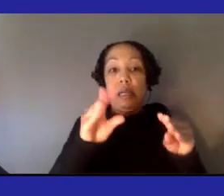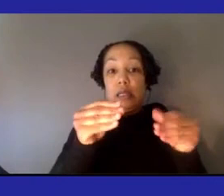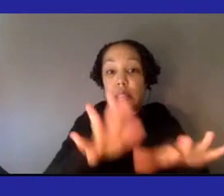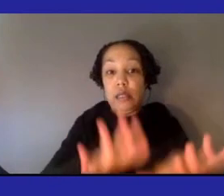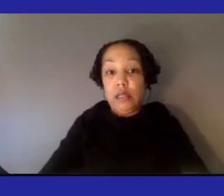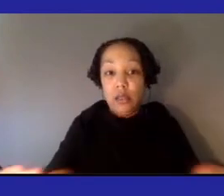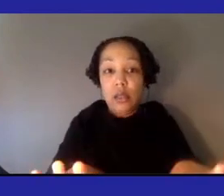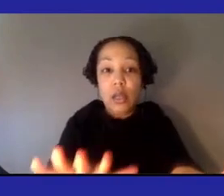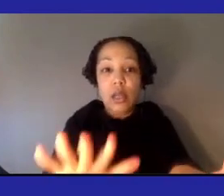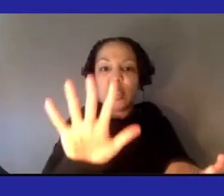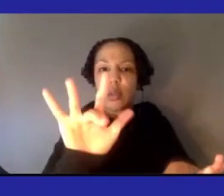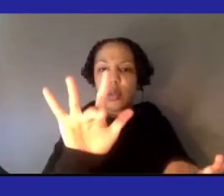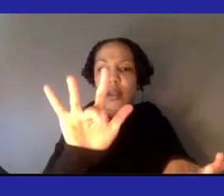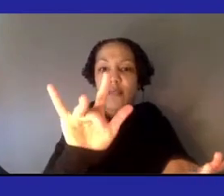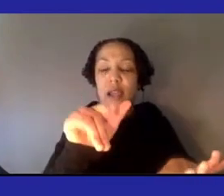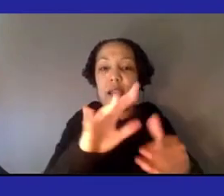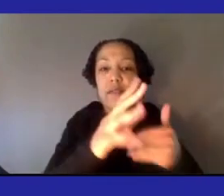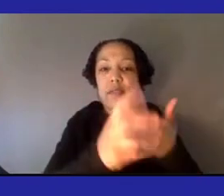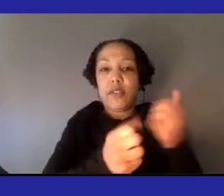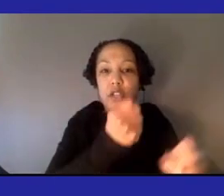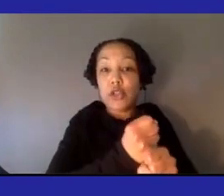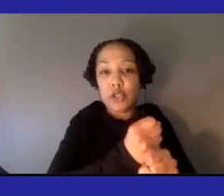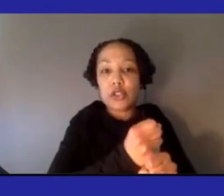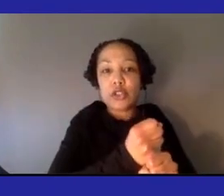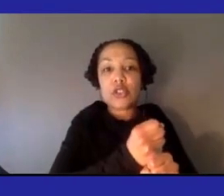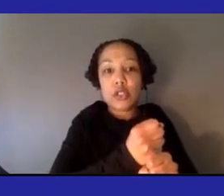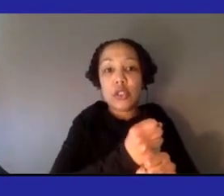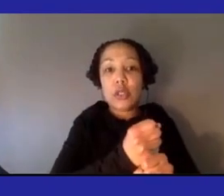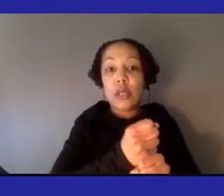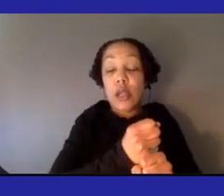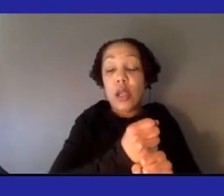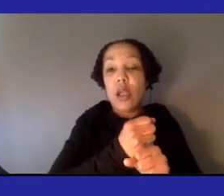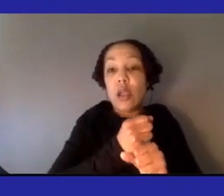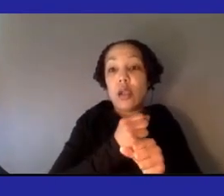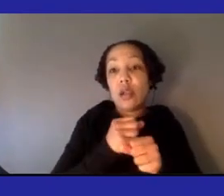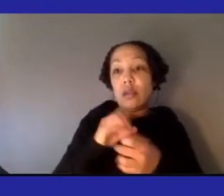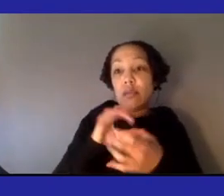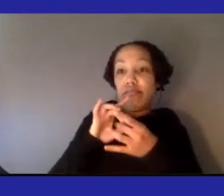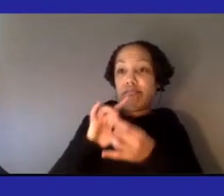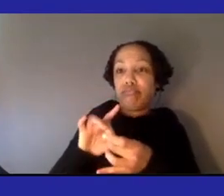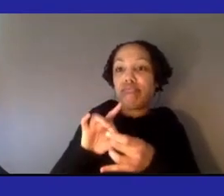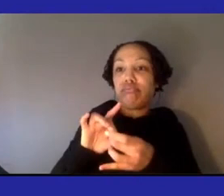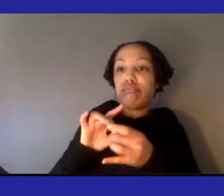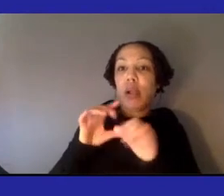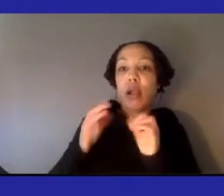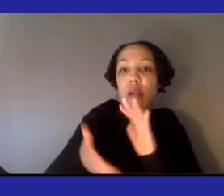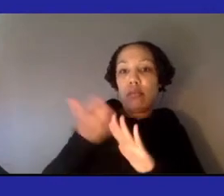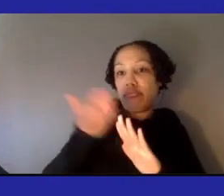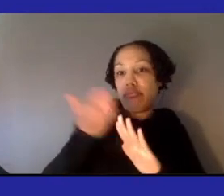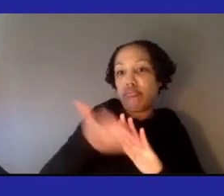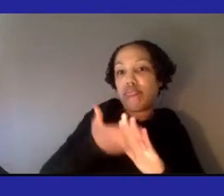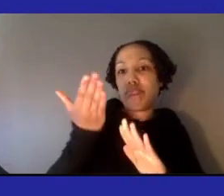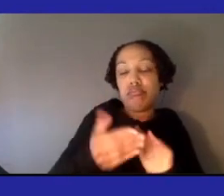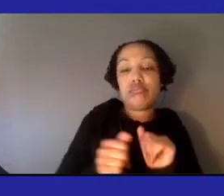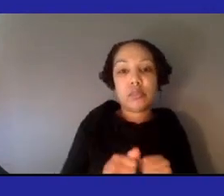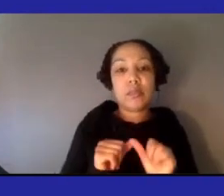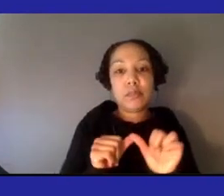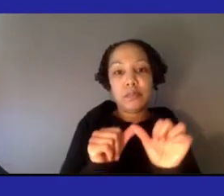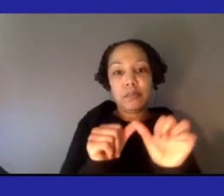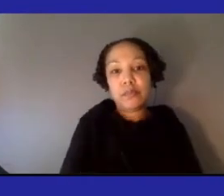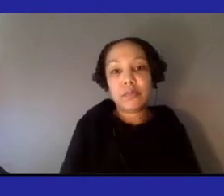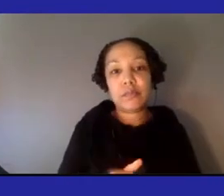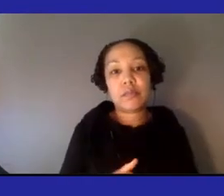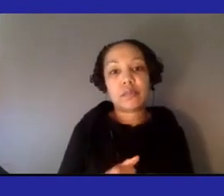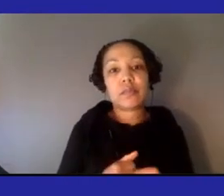years. 30 years. That we have. So it's a long-term relationship. Yeah. Thanks. And why was state